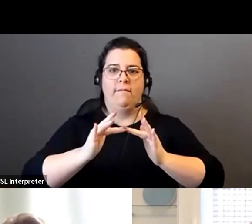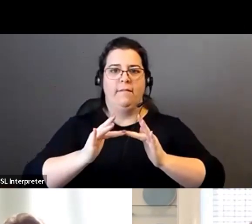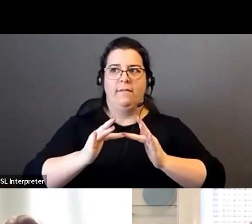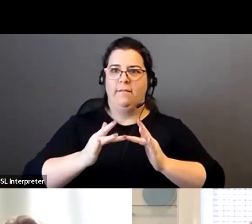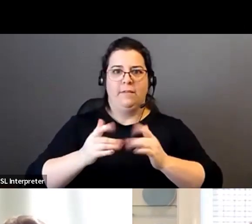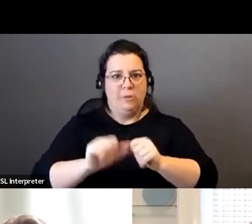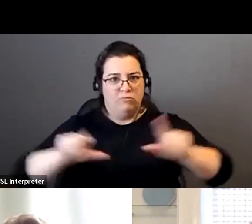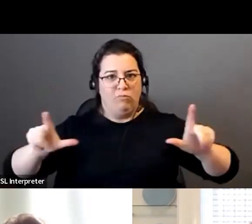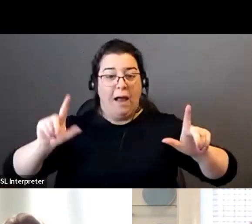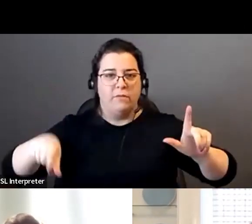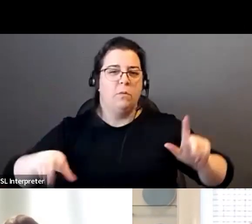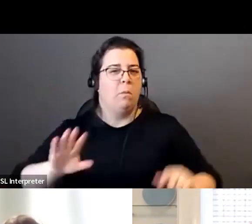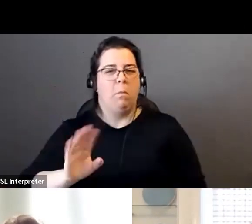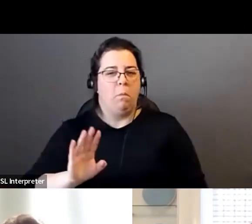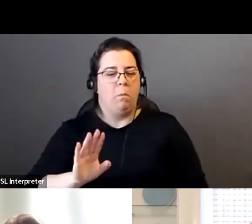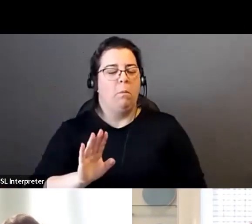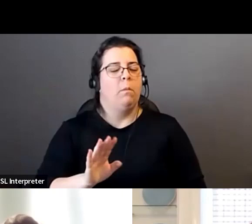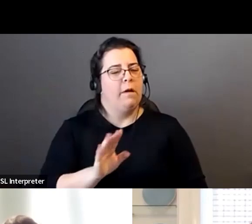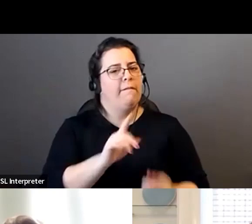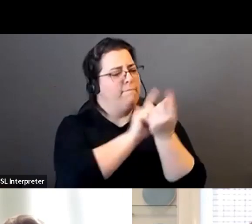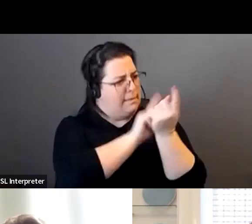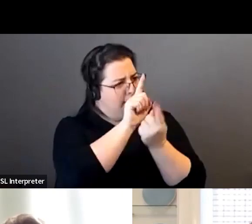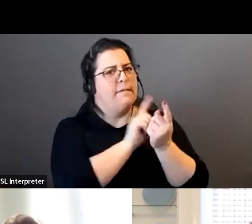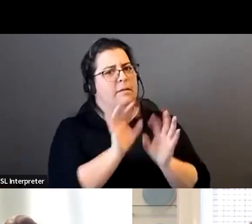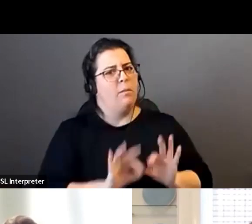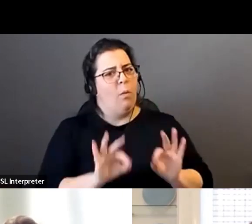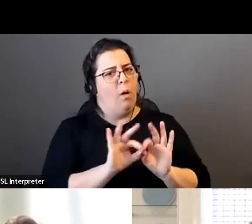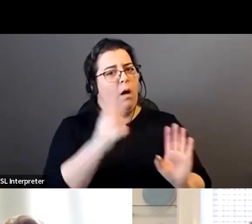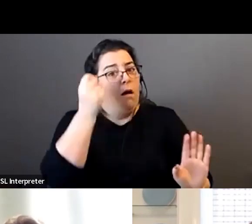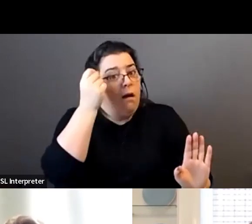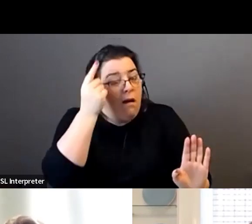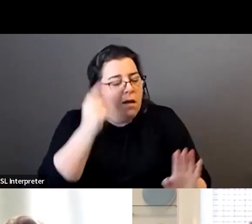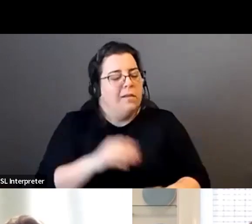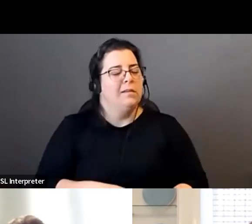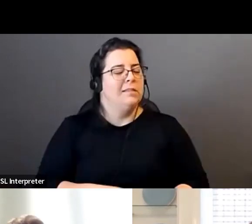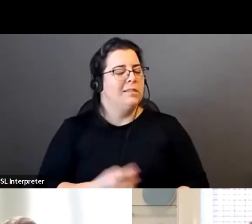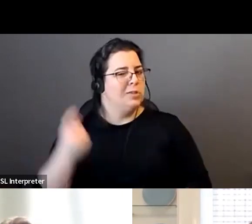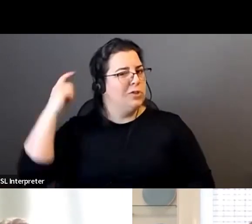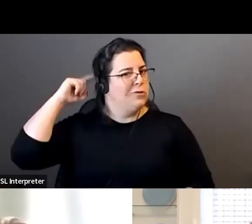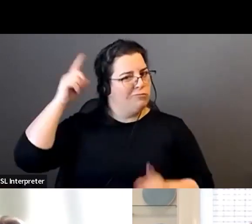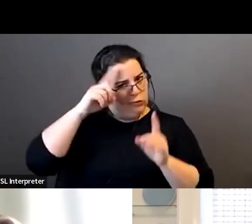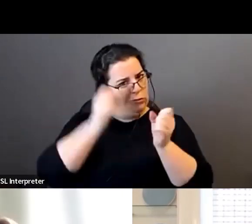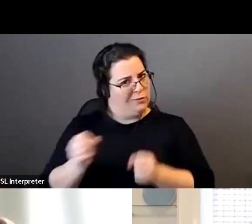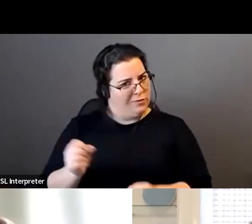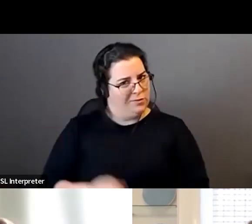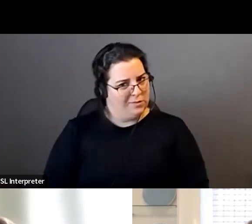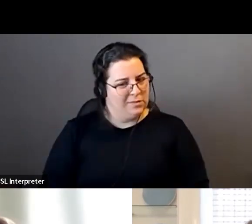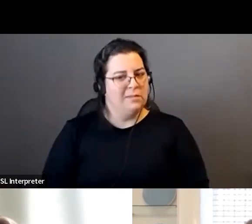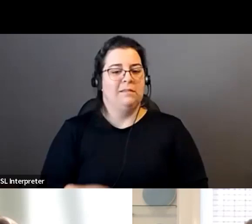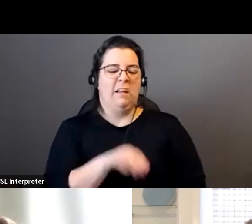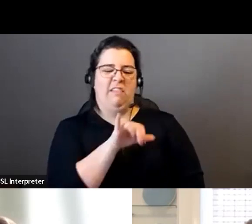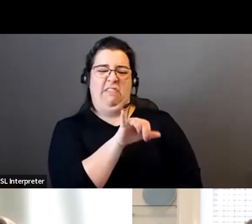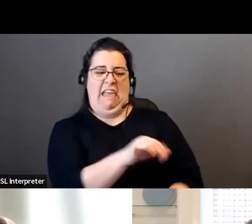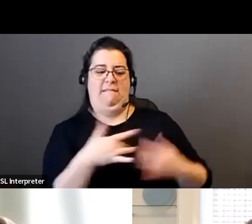be strategic. Be strategic, right? Know why you're going there, etc. That's